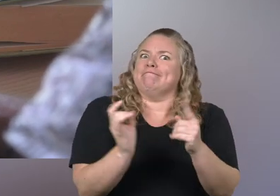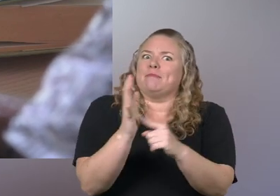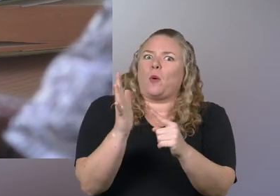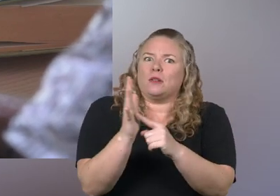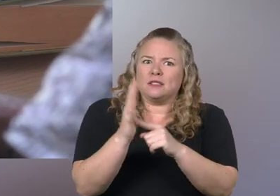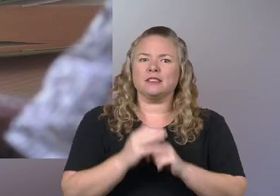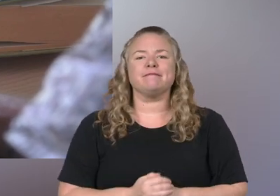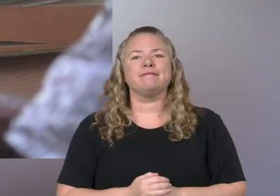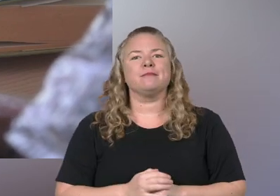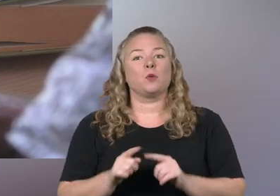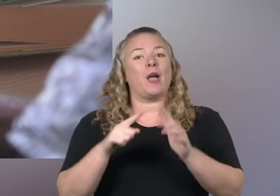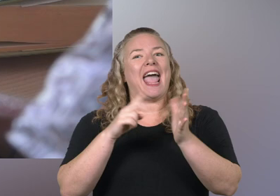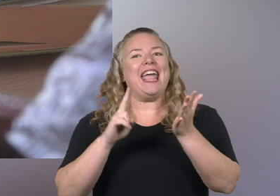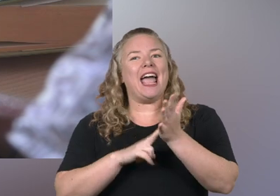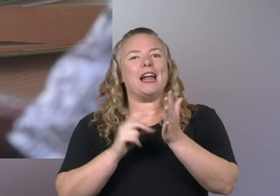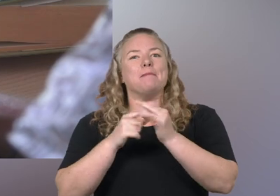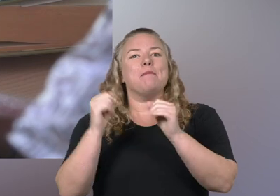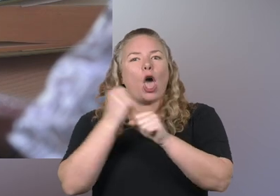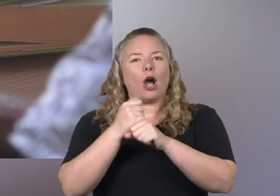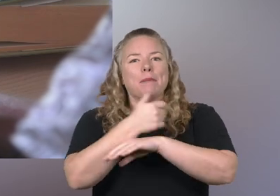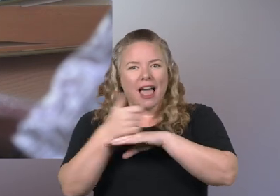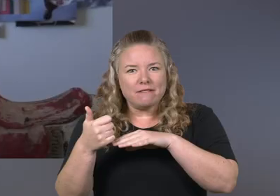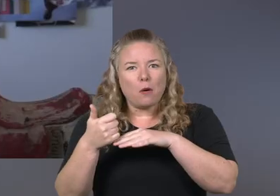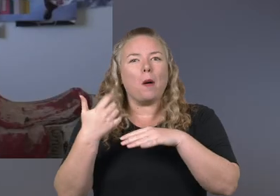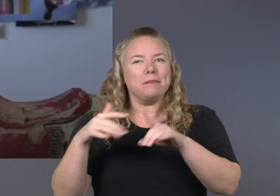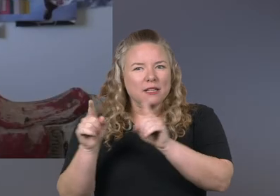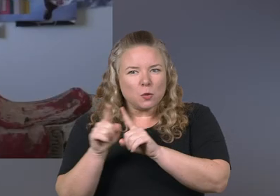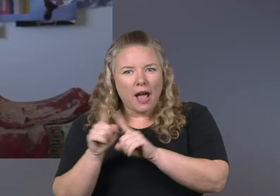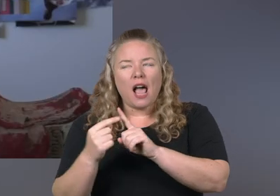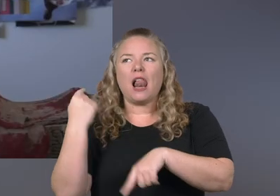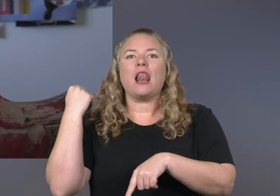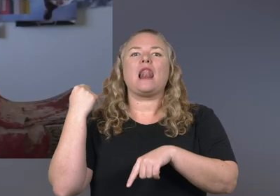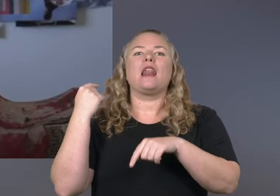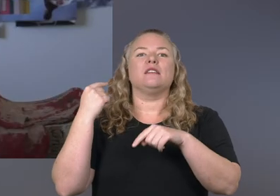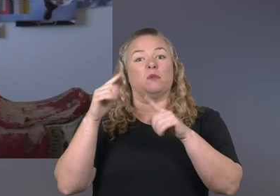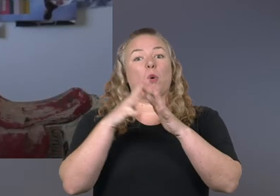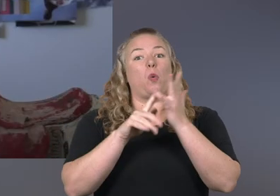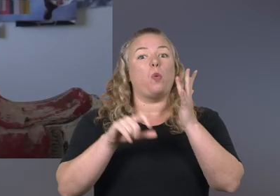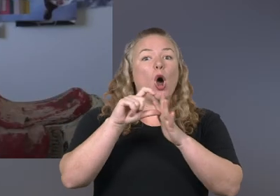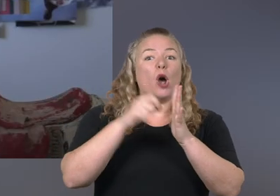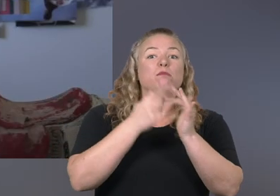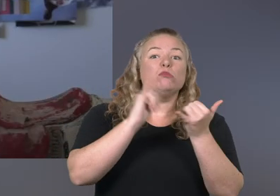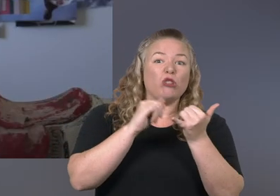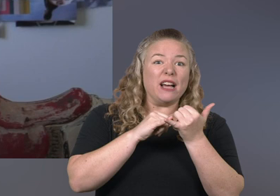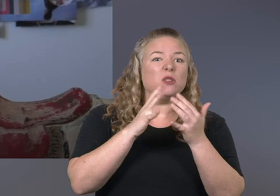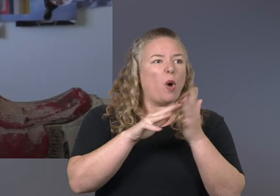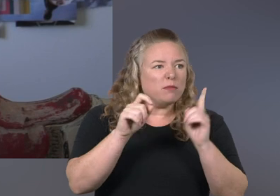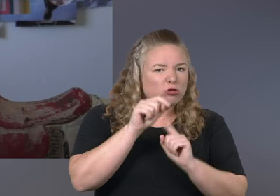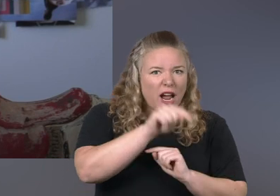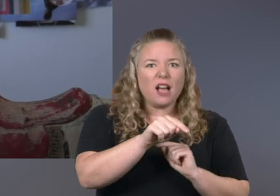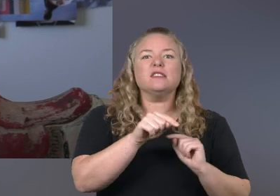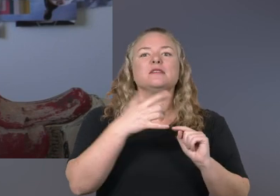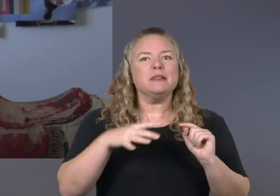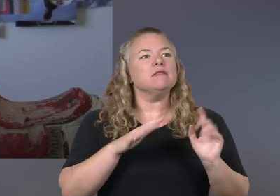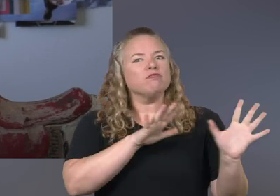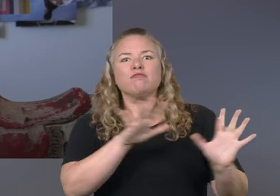connecting. There was also the AN blogging platform at that point,